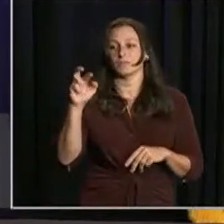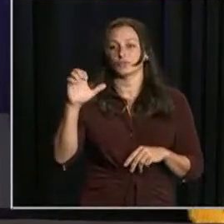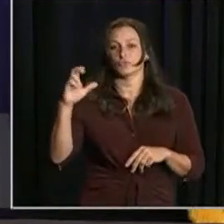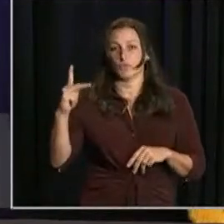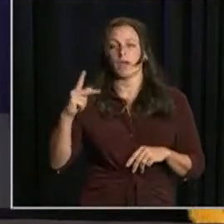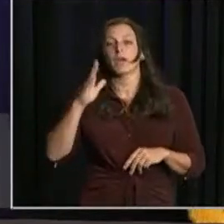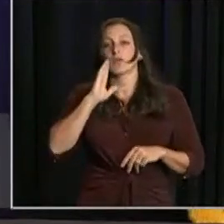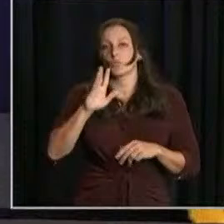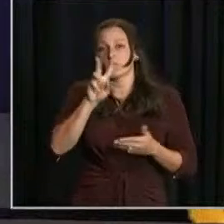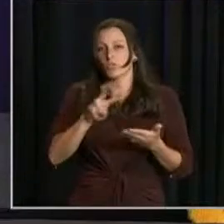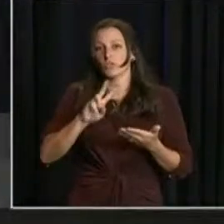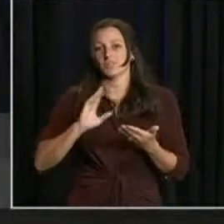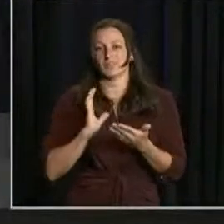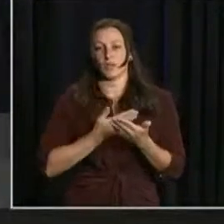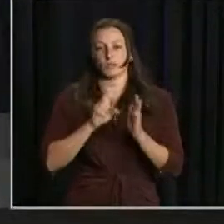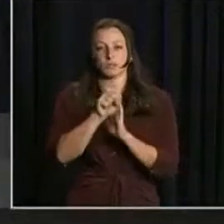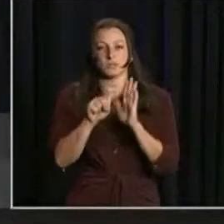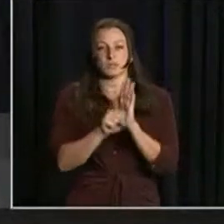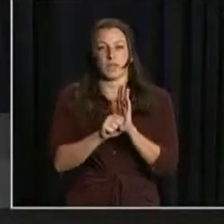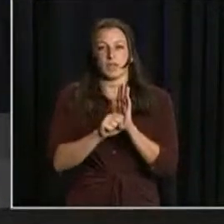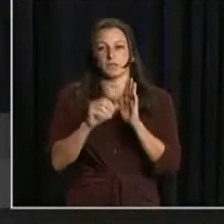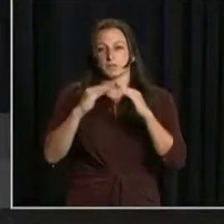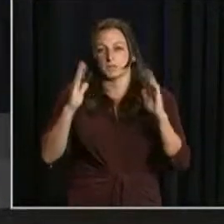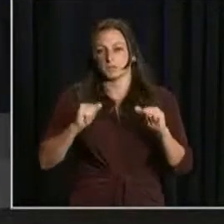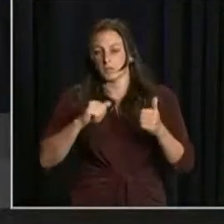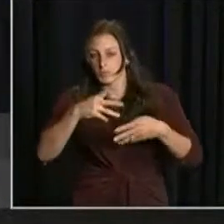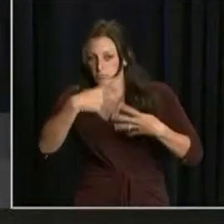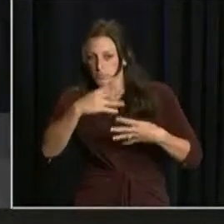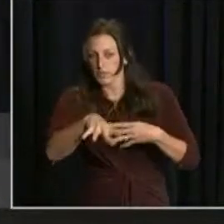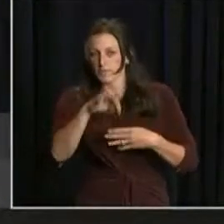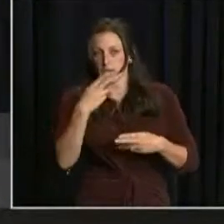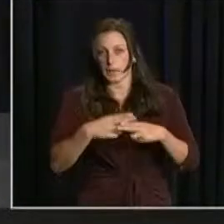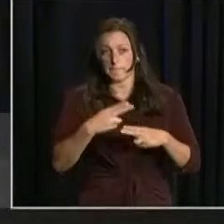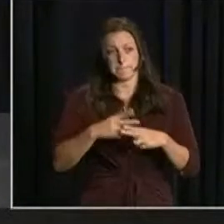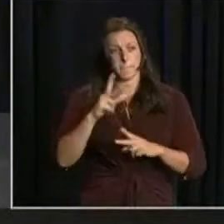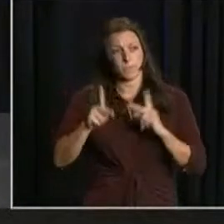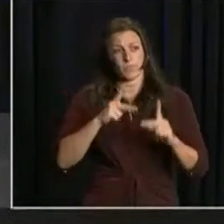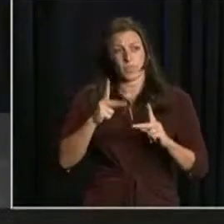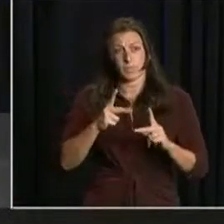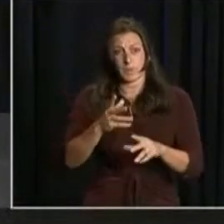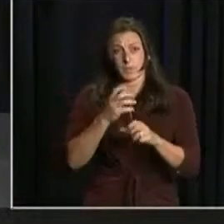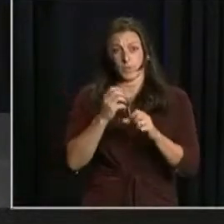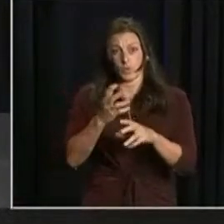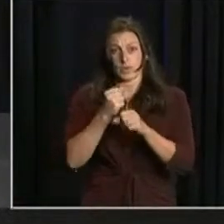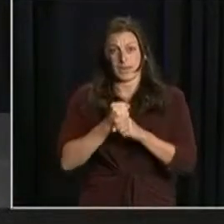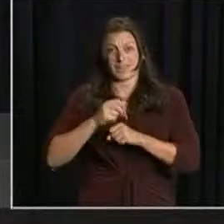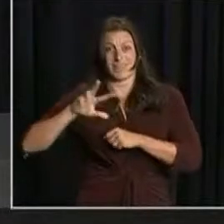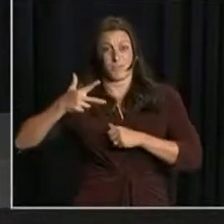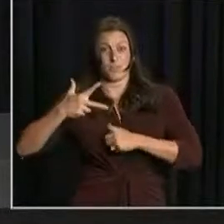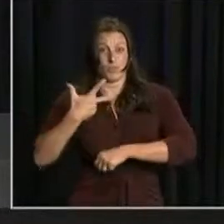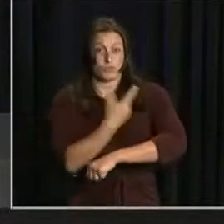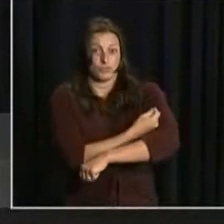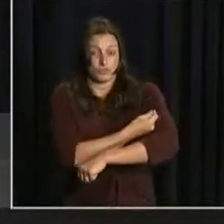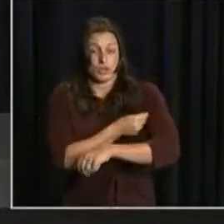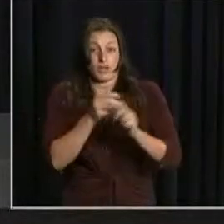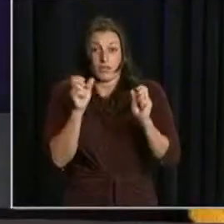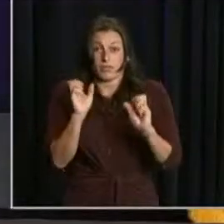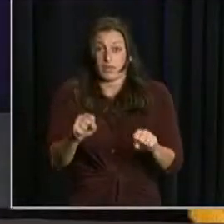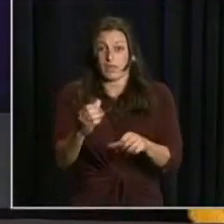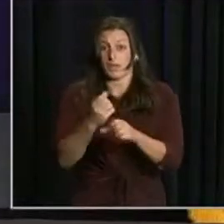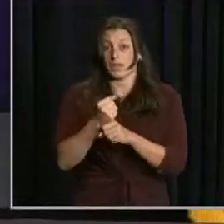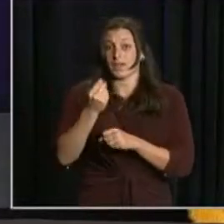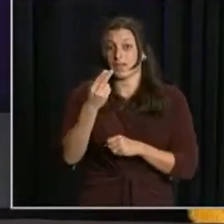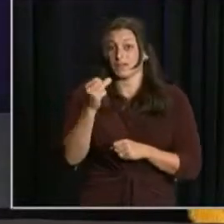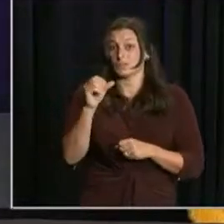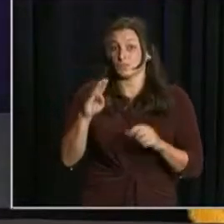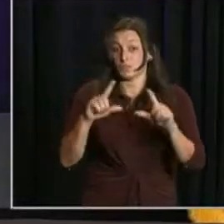validation. Are people receiving booster shots eligible for the HEB gift card incentive? Mayor had already pointed this